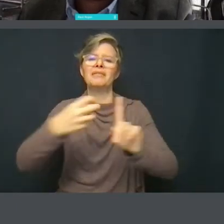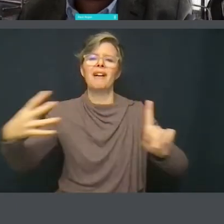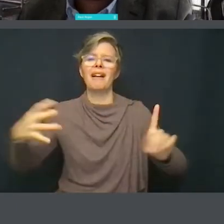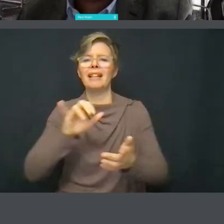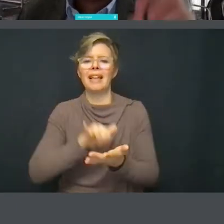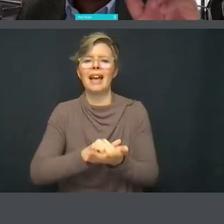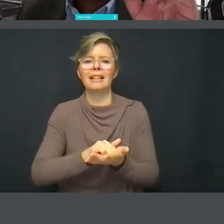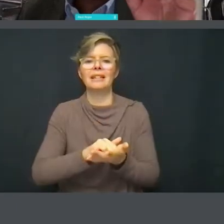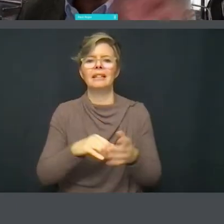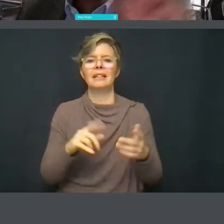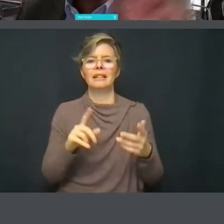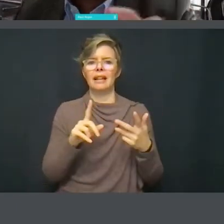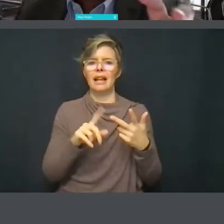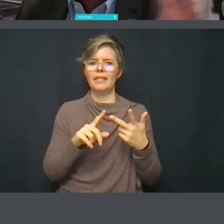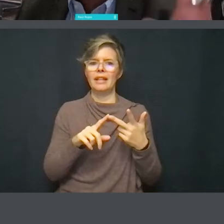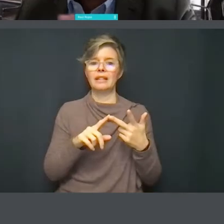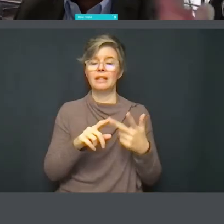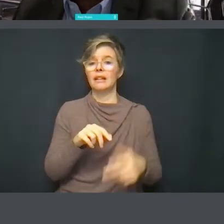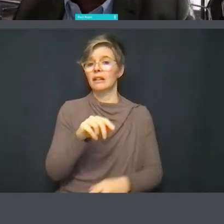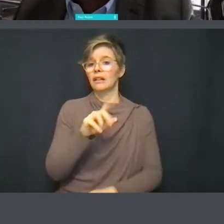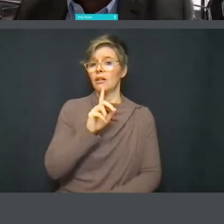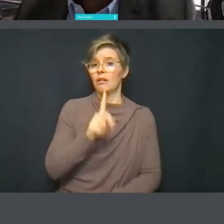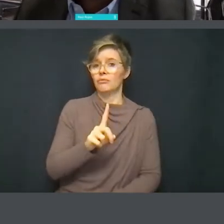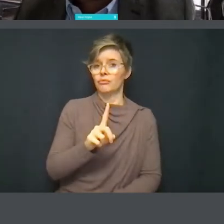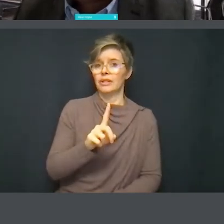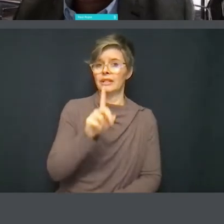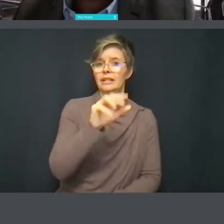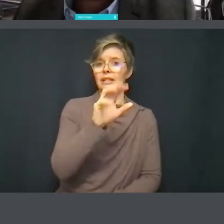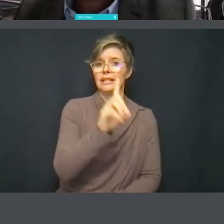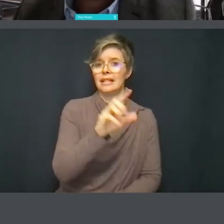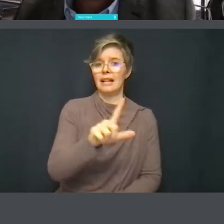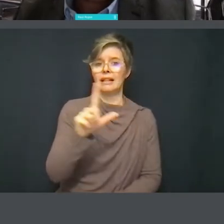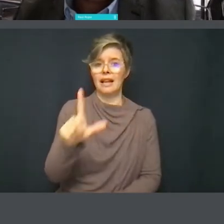learners essentially two monolinguals in one person, right?